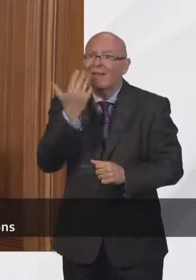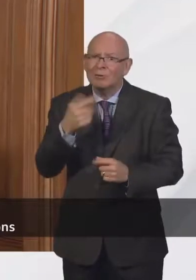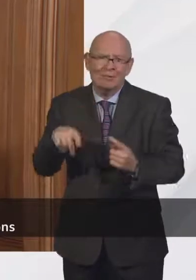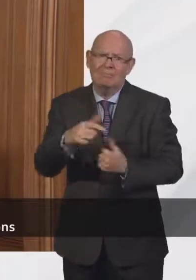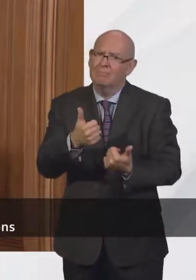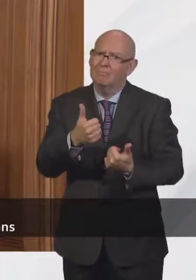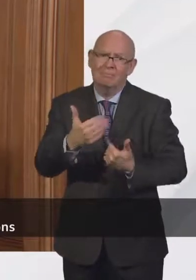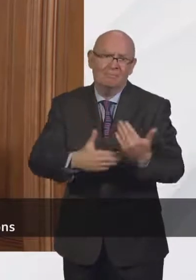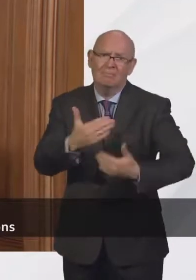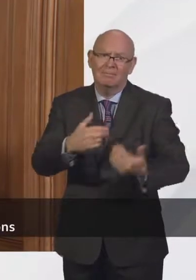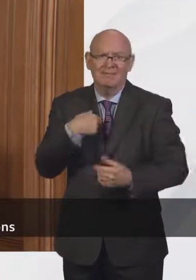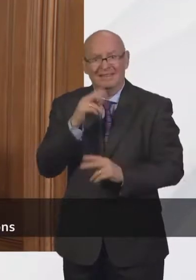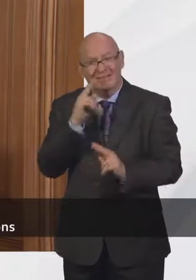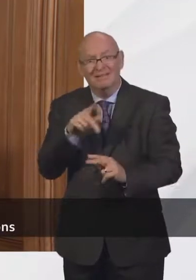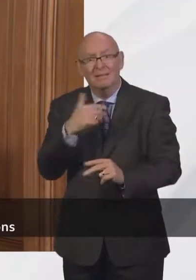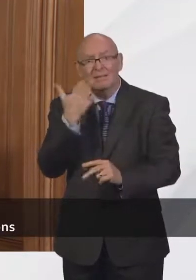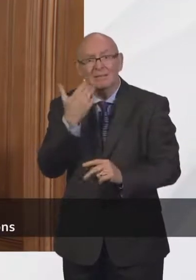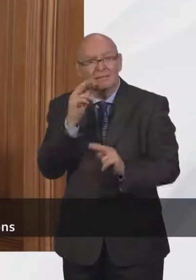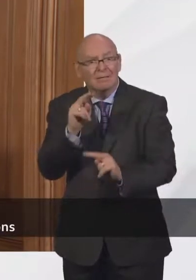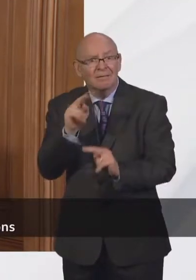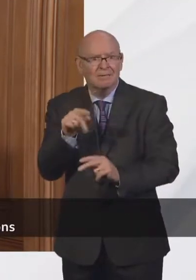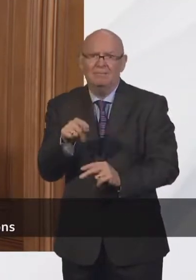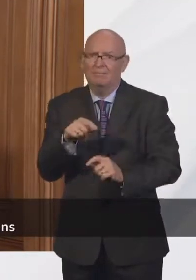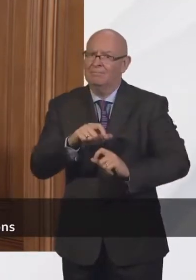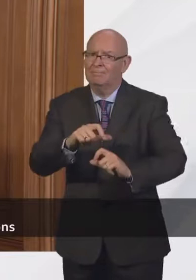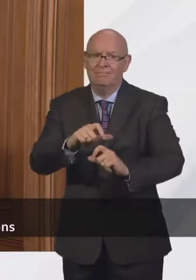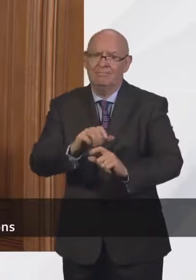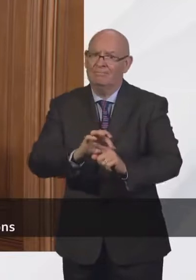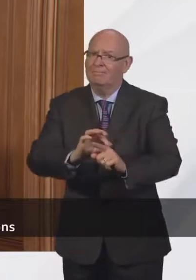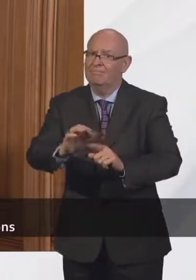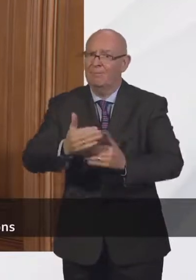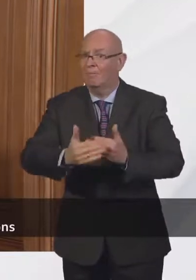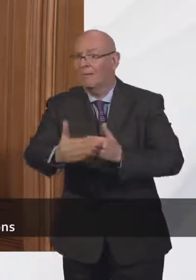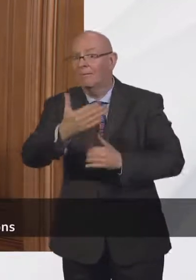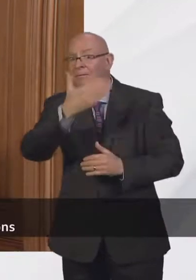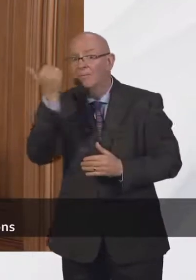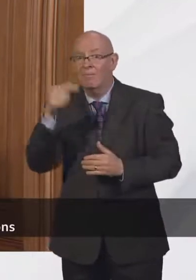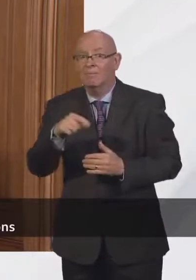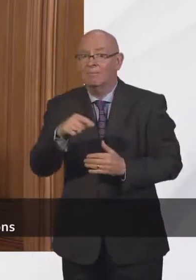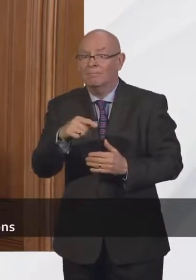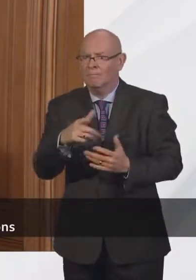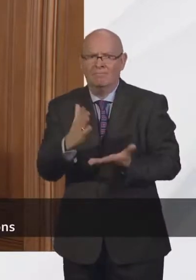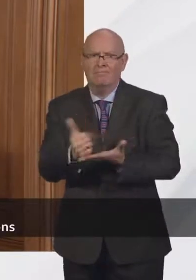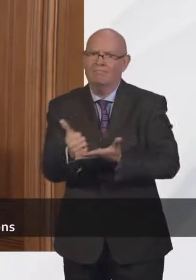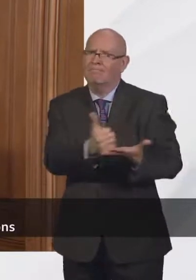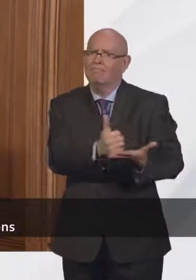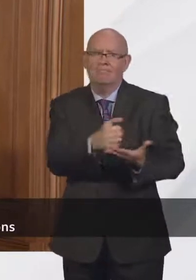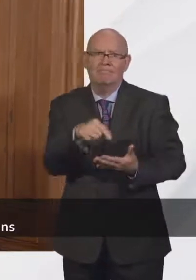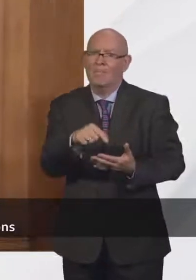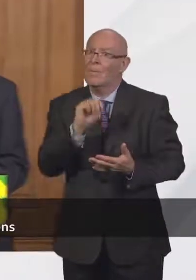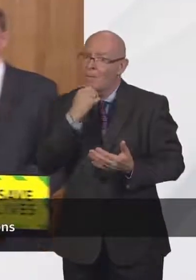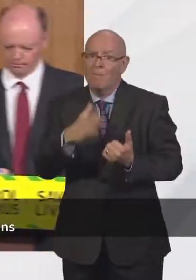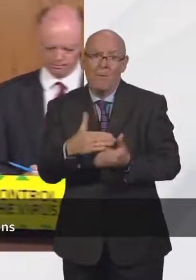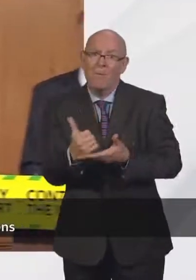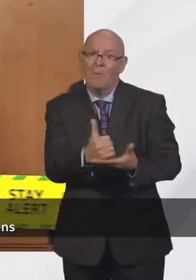people really engaging with it and engaging with NHS test and trace from the symptoms all the way through to the isolation.